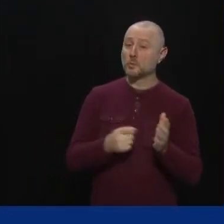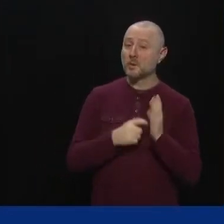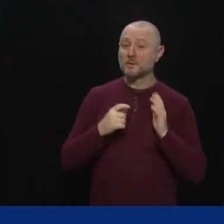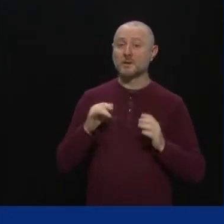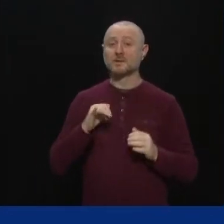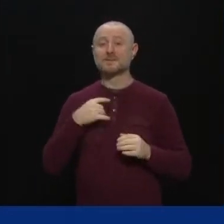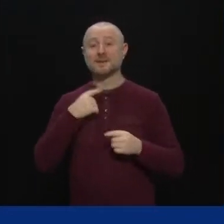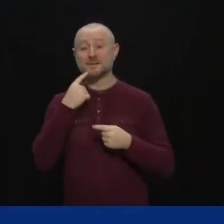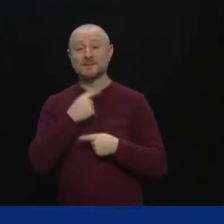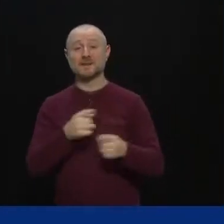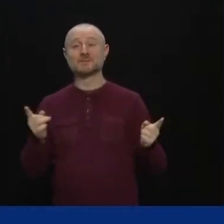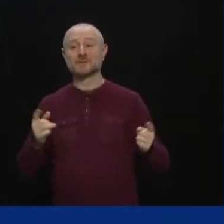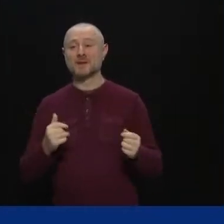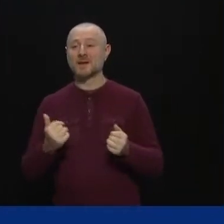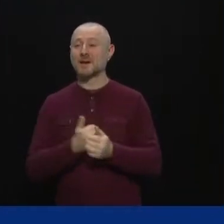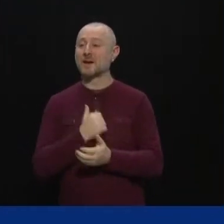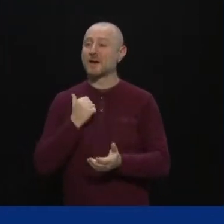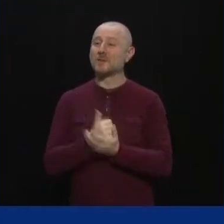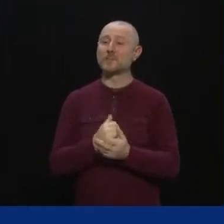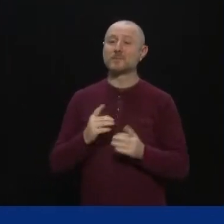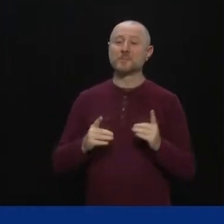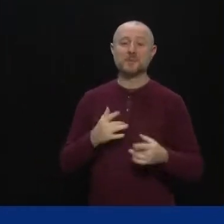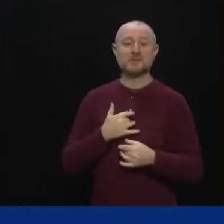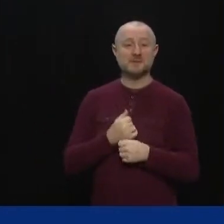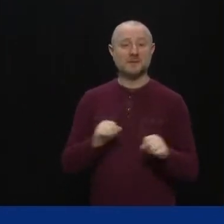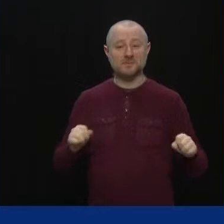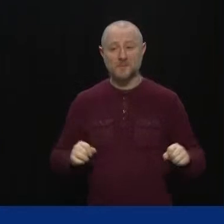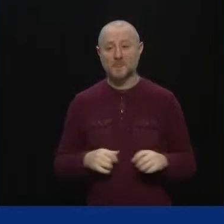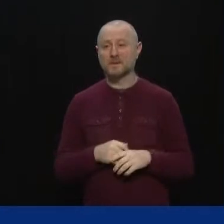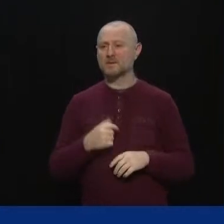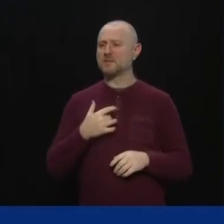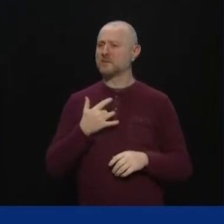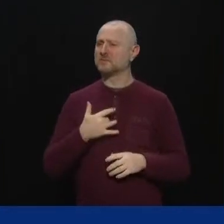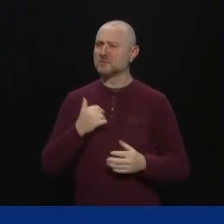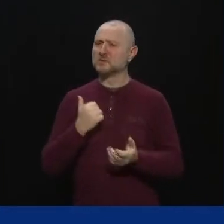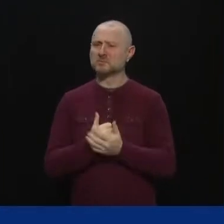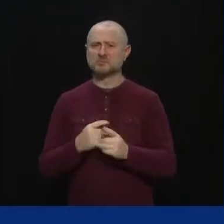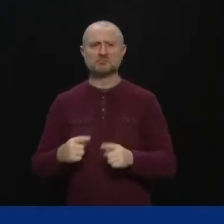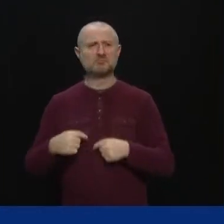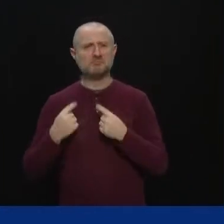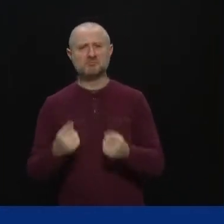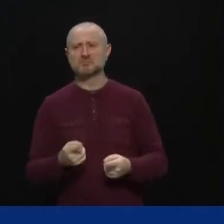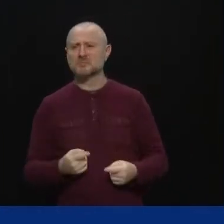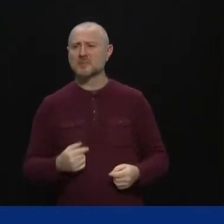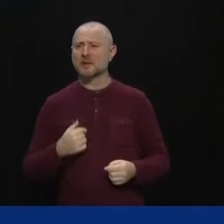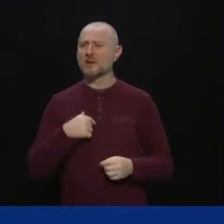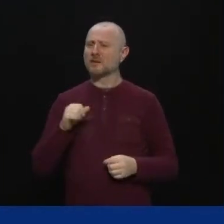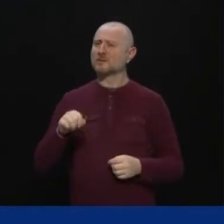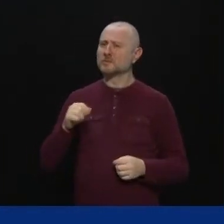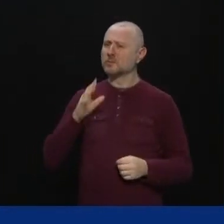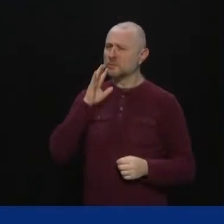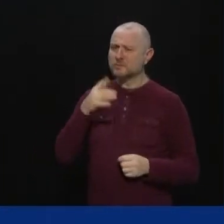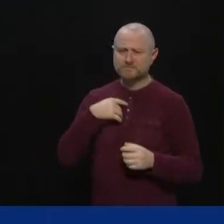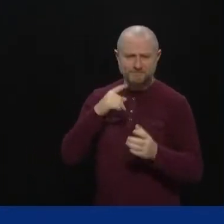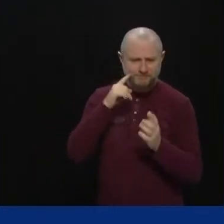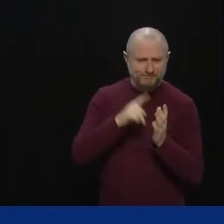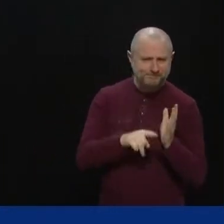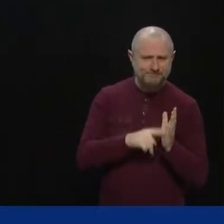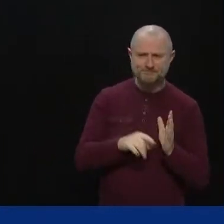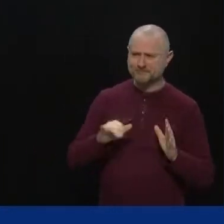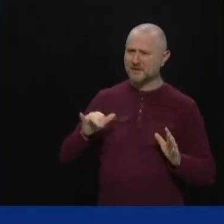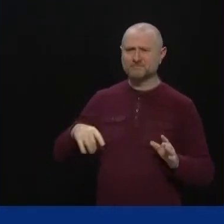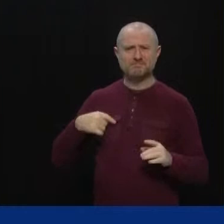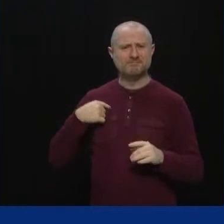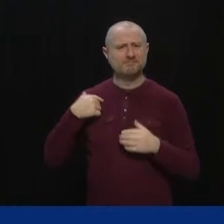in place to help people keep people safe, which I believe has been very helpful to New Yorkers, yes, we assess this all the time. These are not